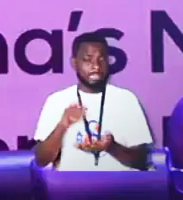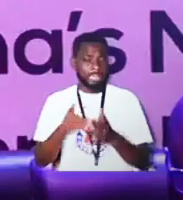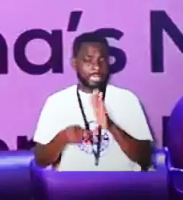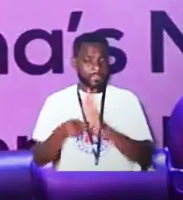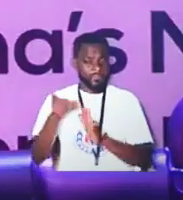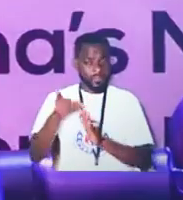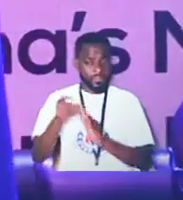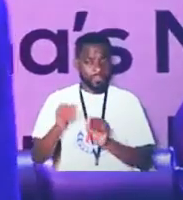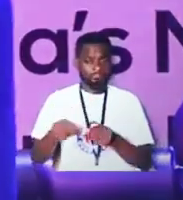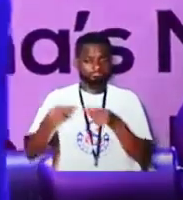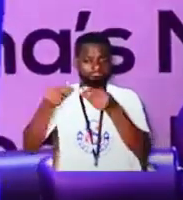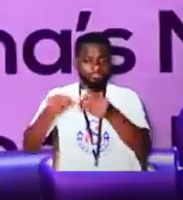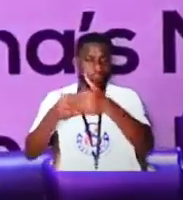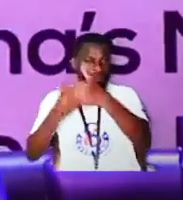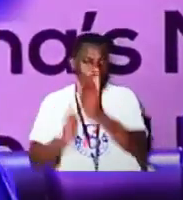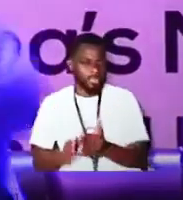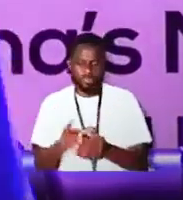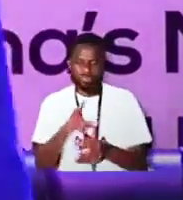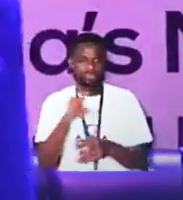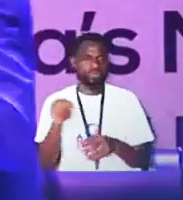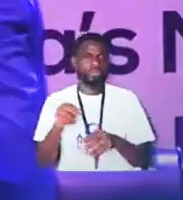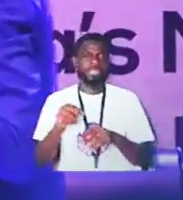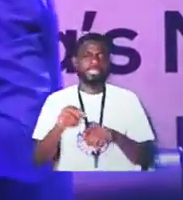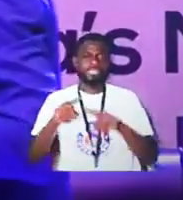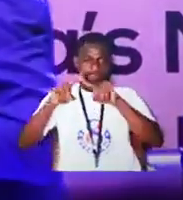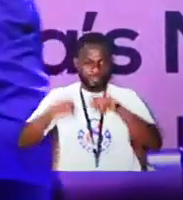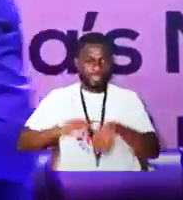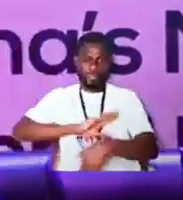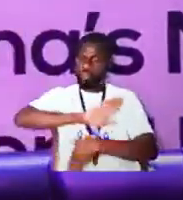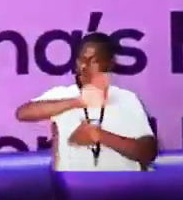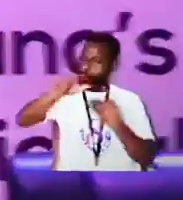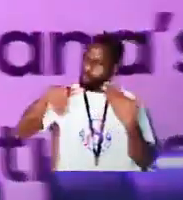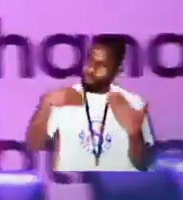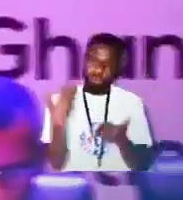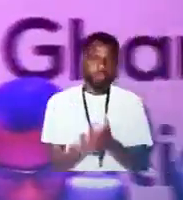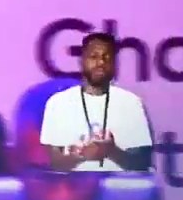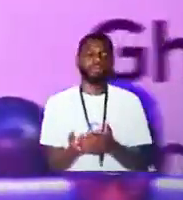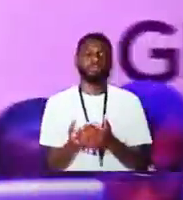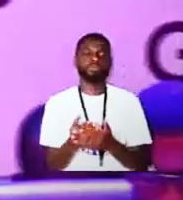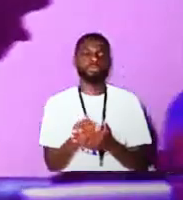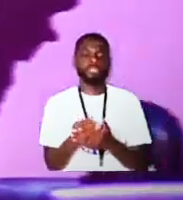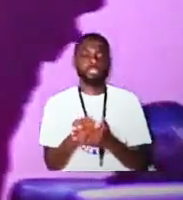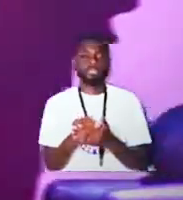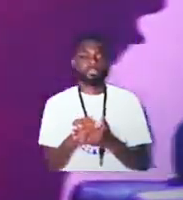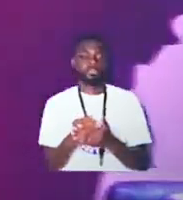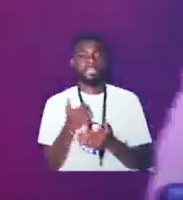on leadership. They place it on all of us. All of us.